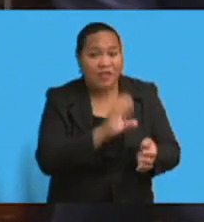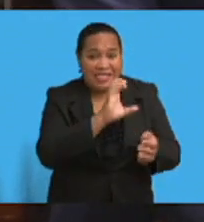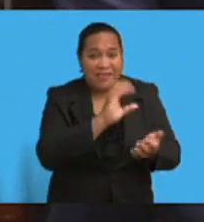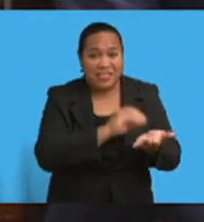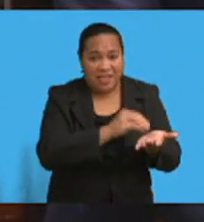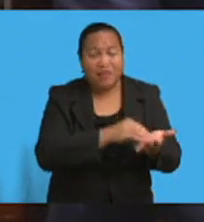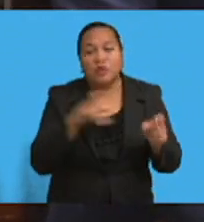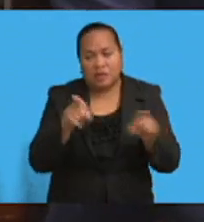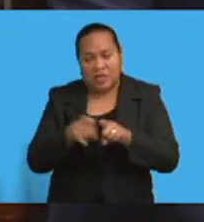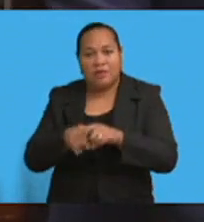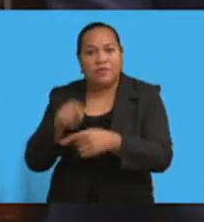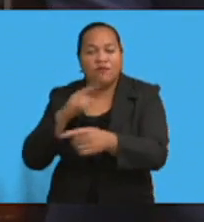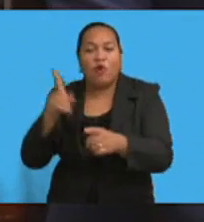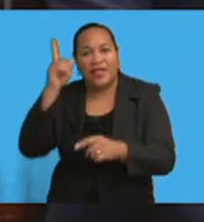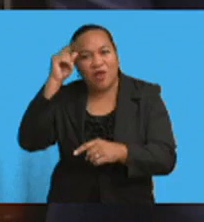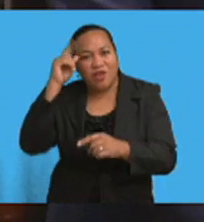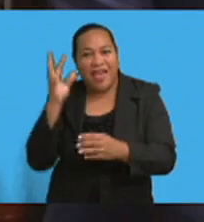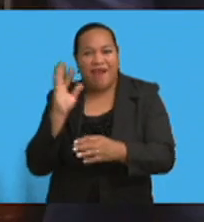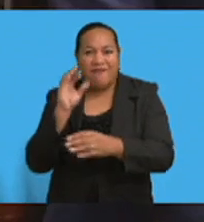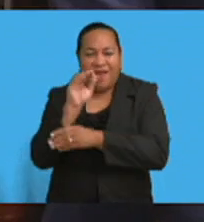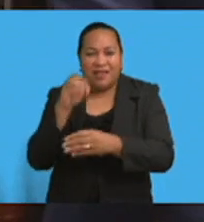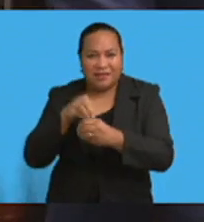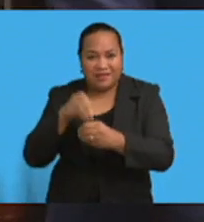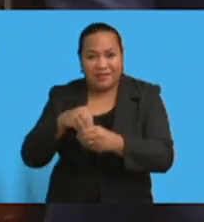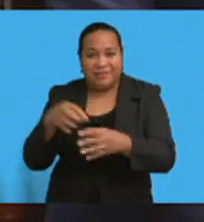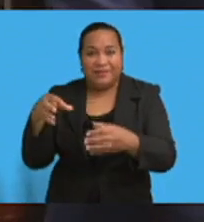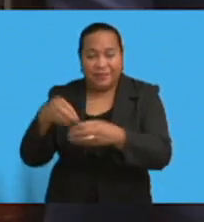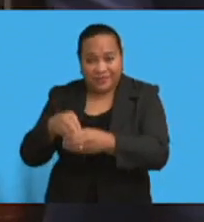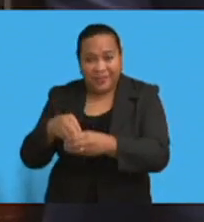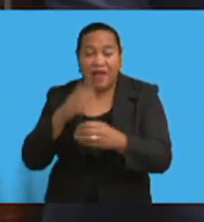And we've done the same for Itauke Affairs Board with a total grant of $5.2 million.